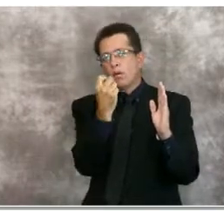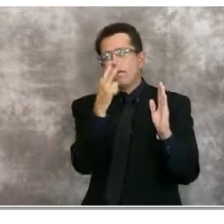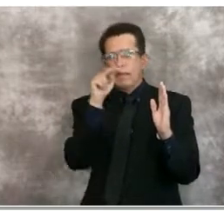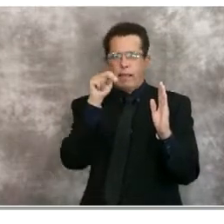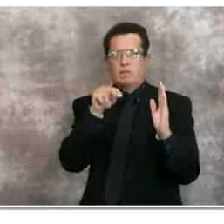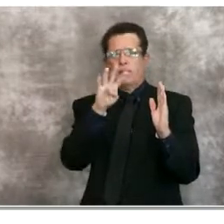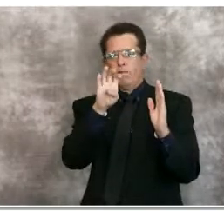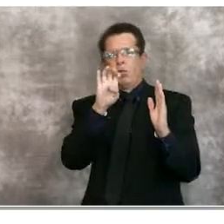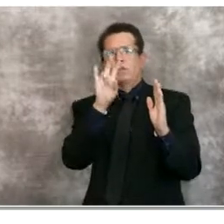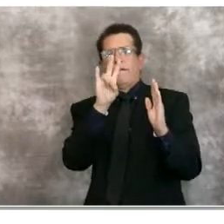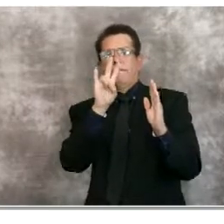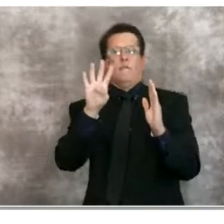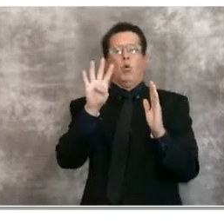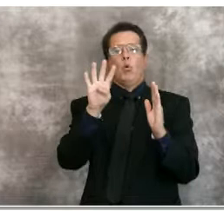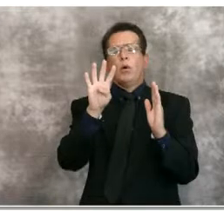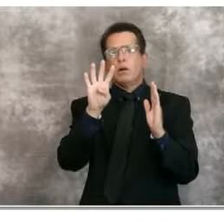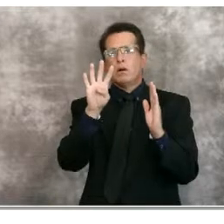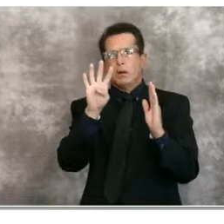12,474